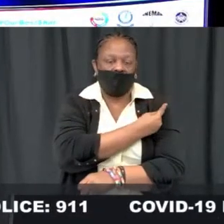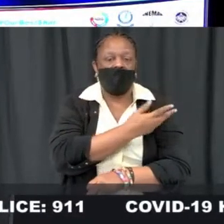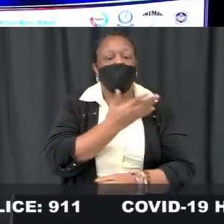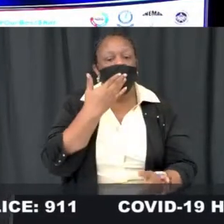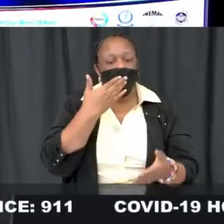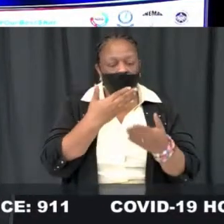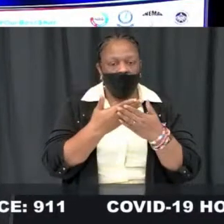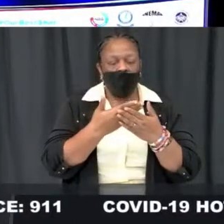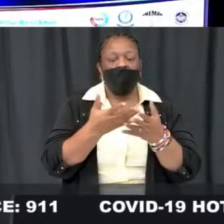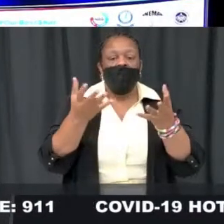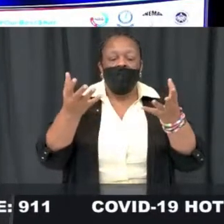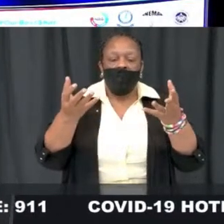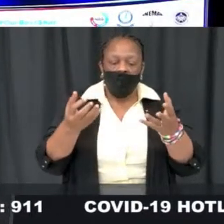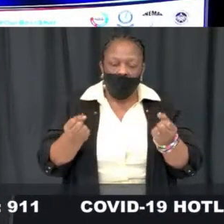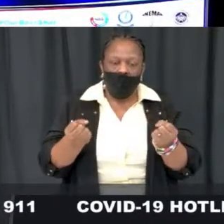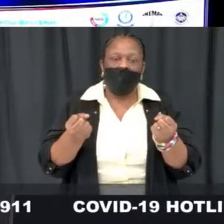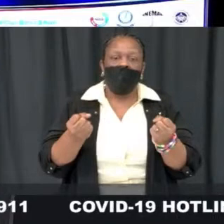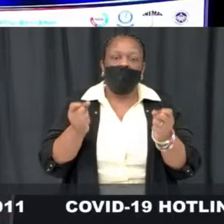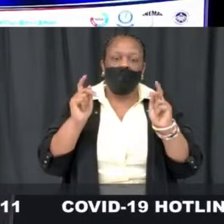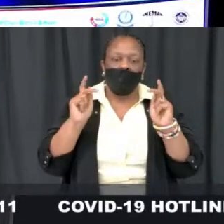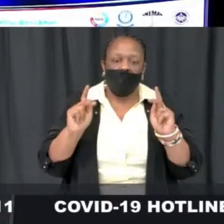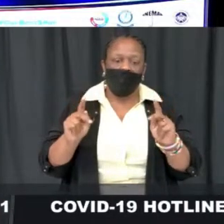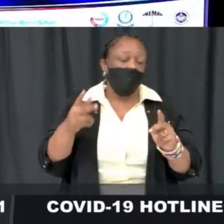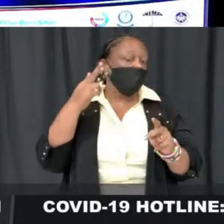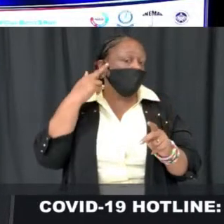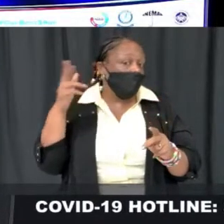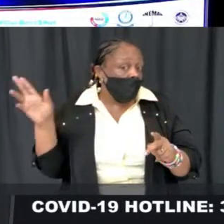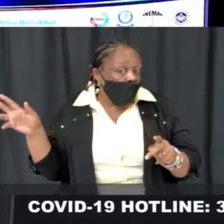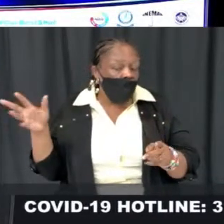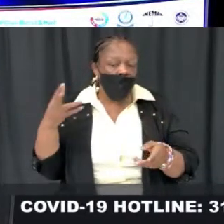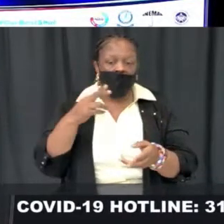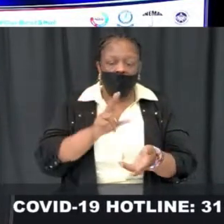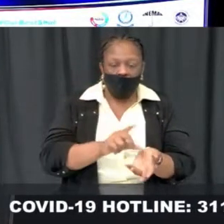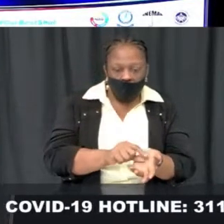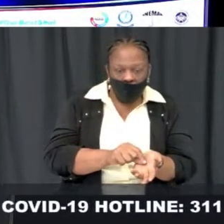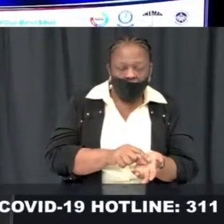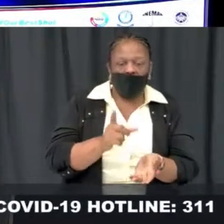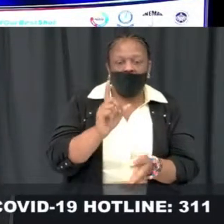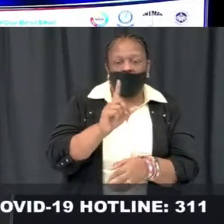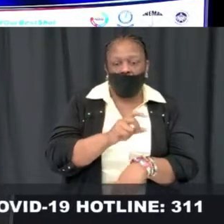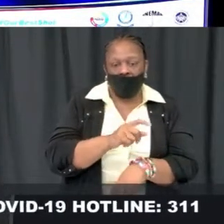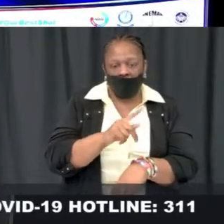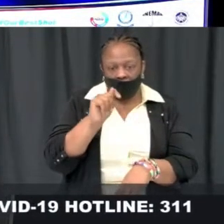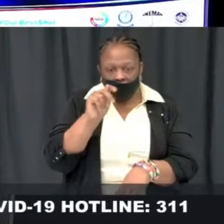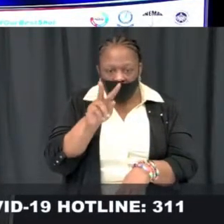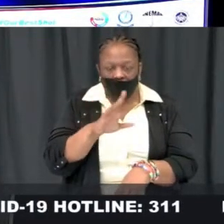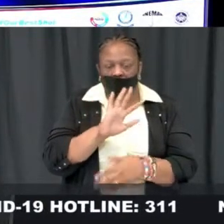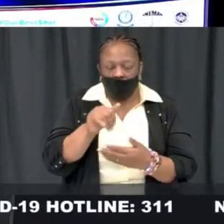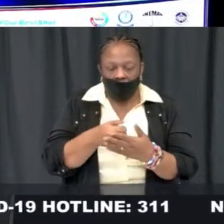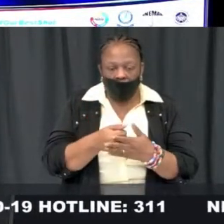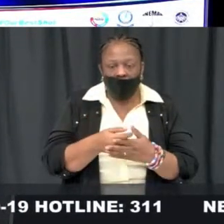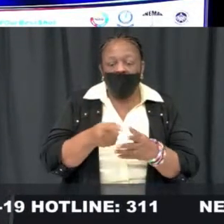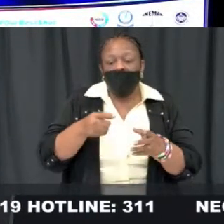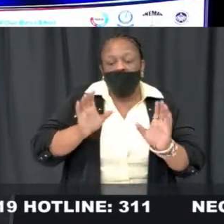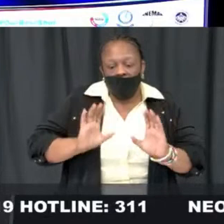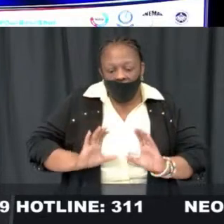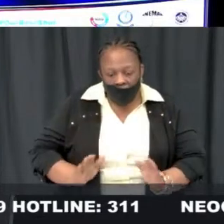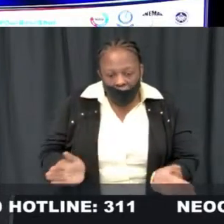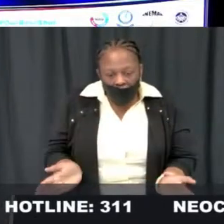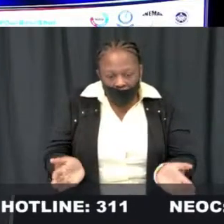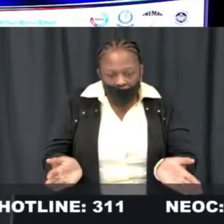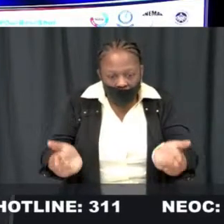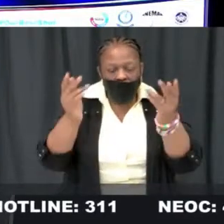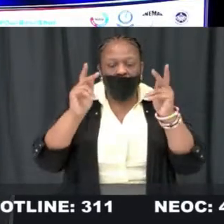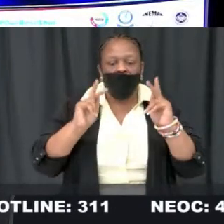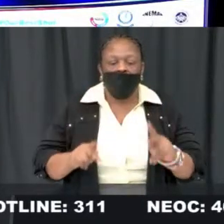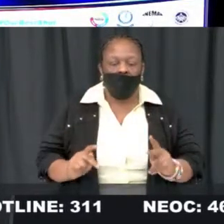continue to push the message so that persons can understand that this is their best shot at fighting